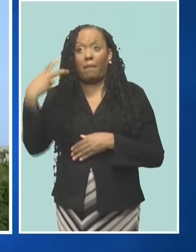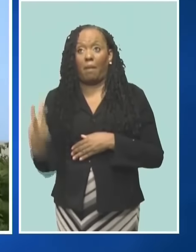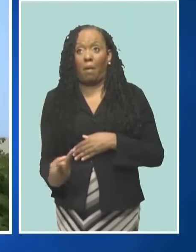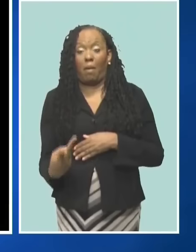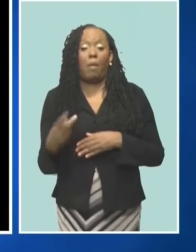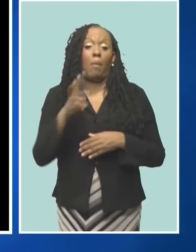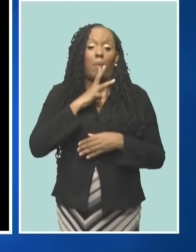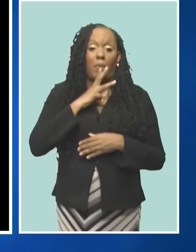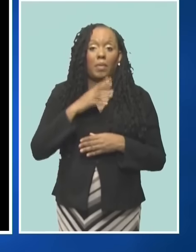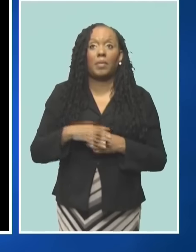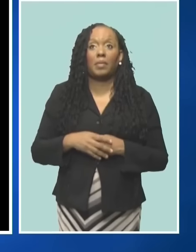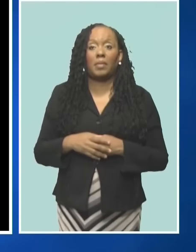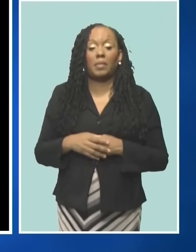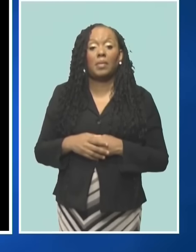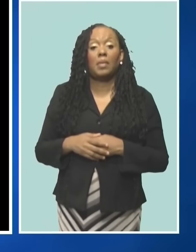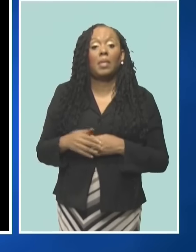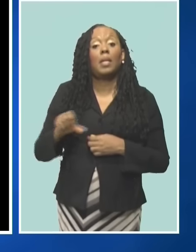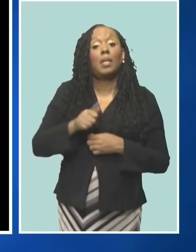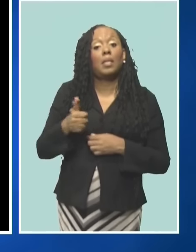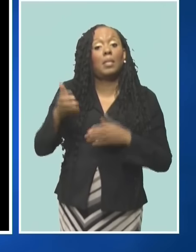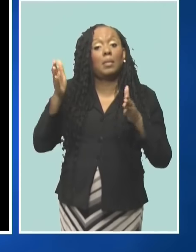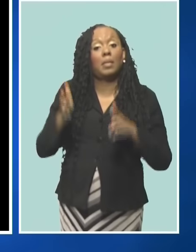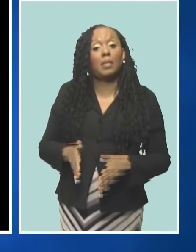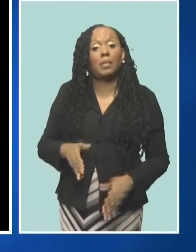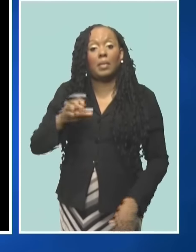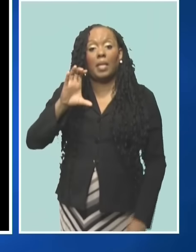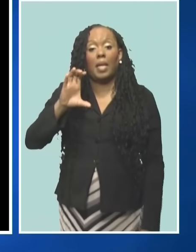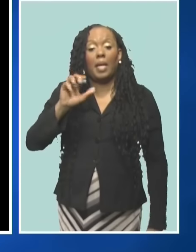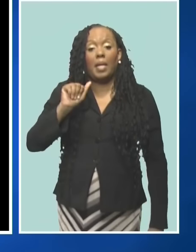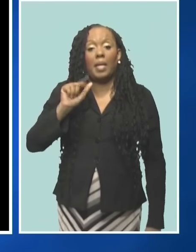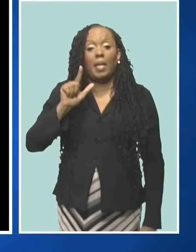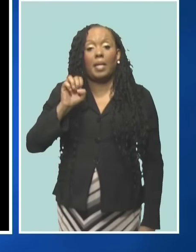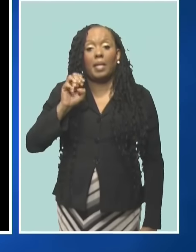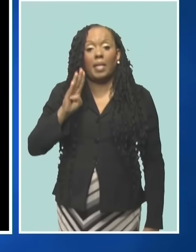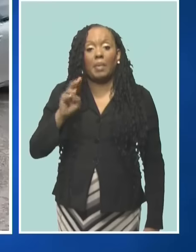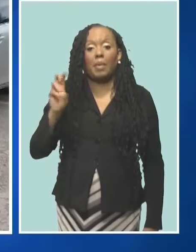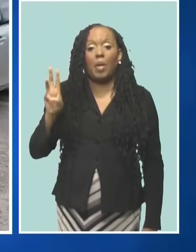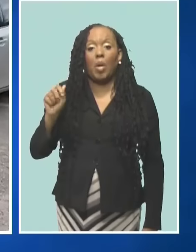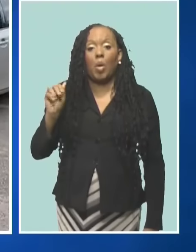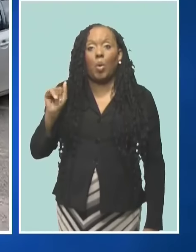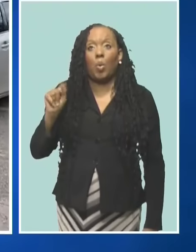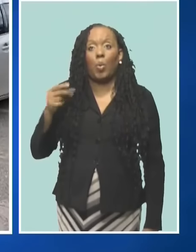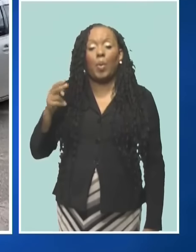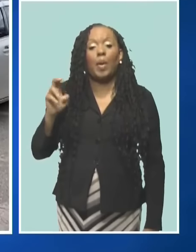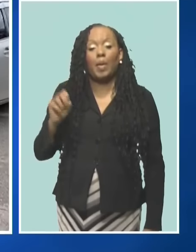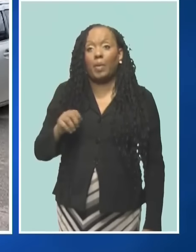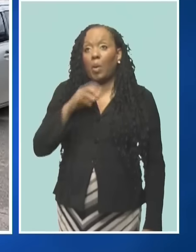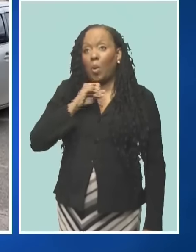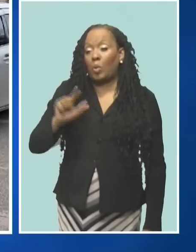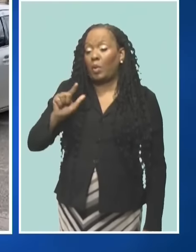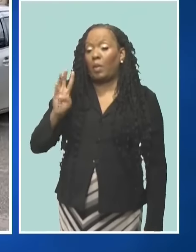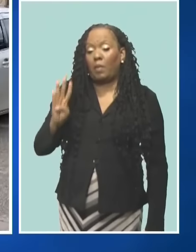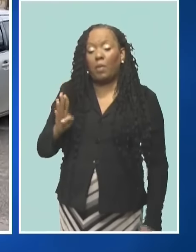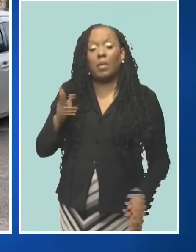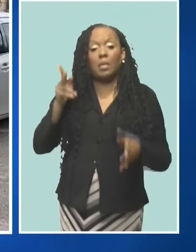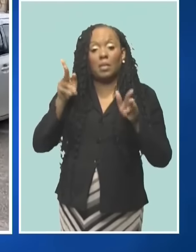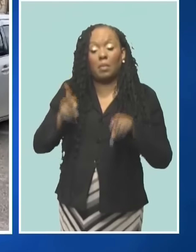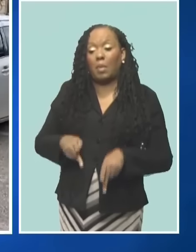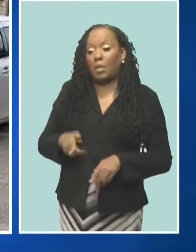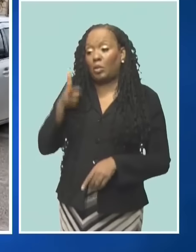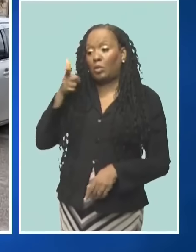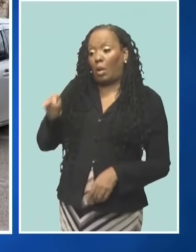Meanwhile, Caleb Waif, 24, of Small Land Bridge Gap, St. Michael, has been shot dead. A report issued by police